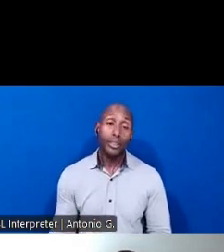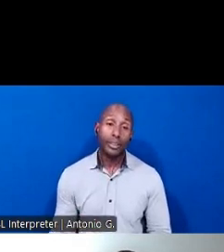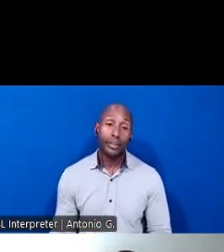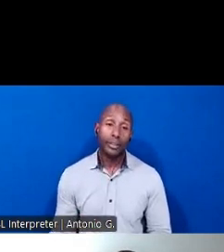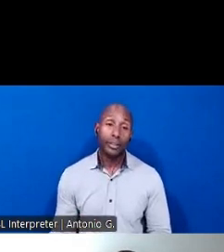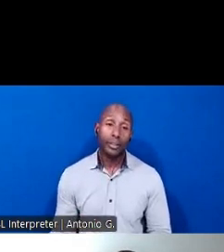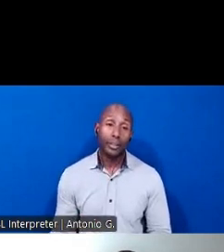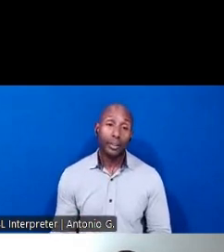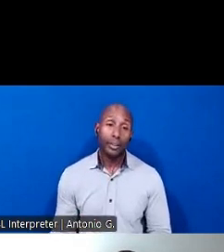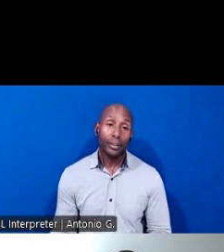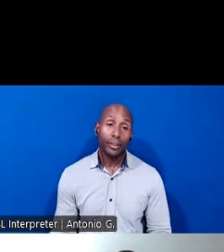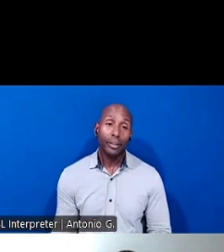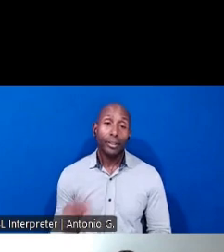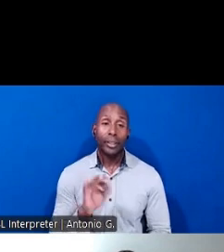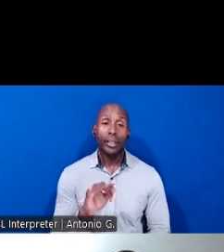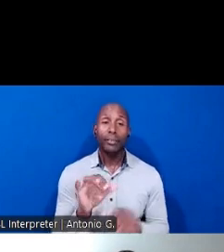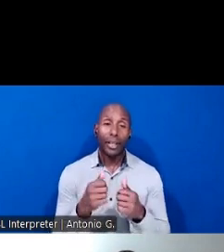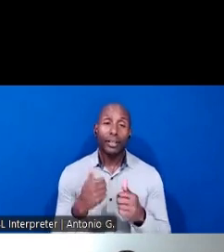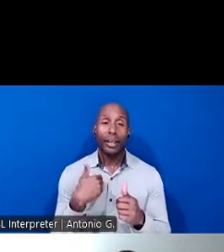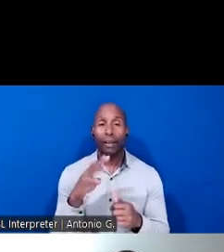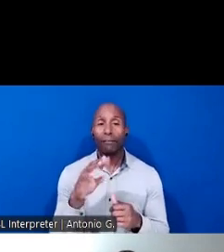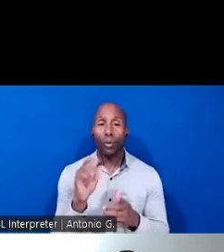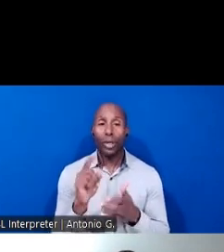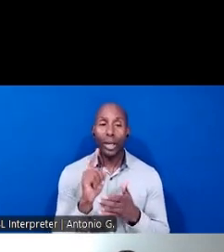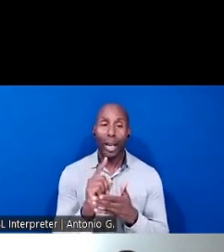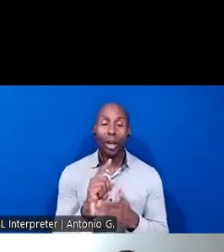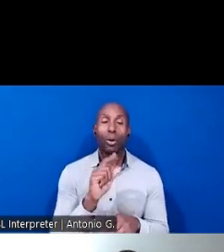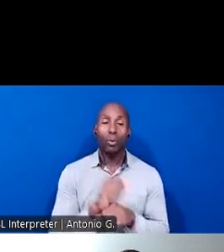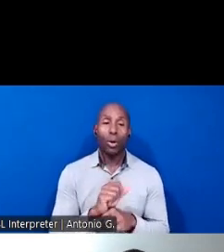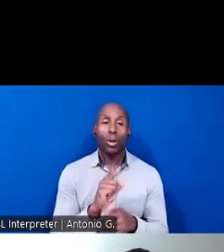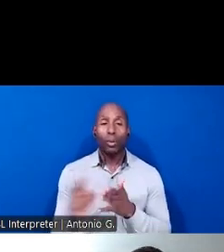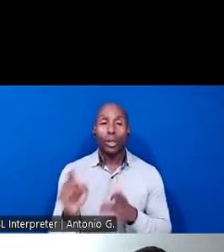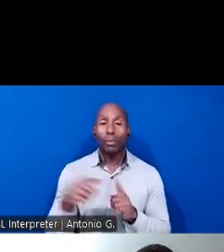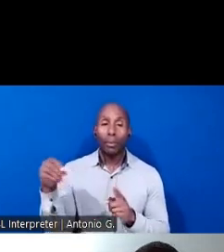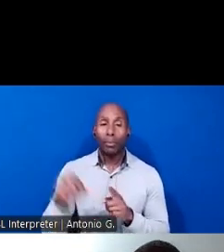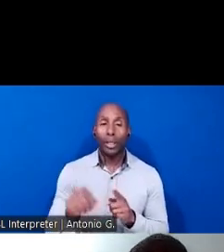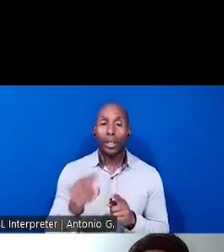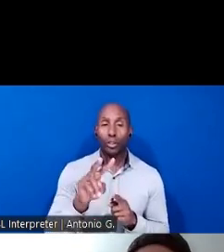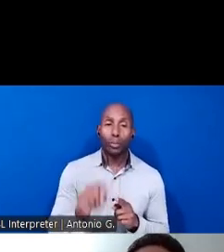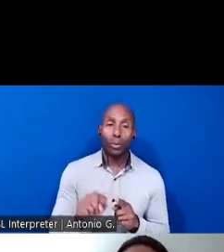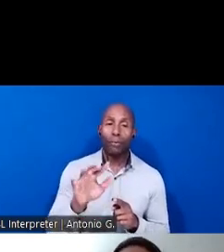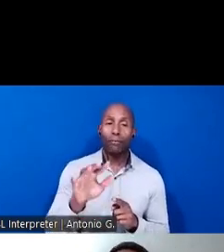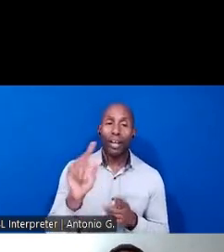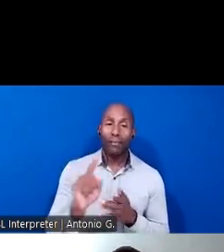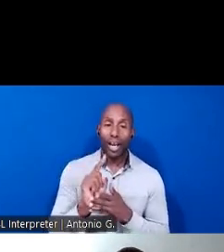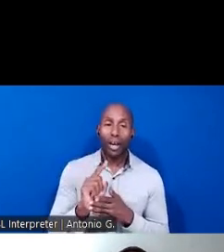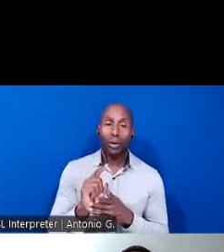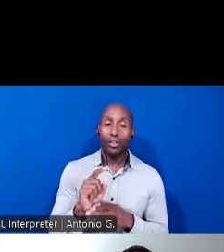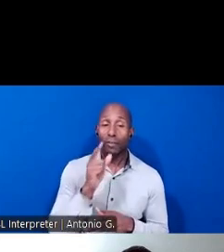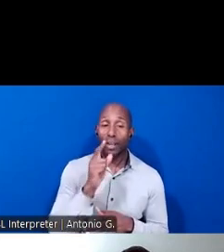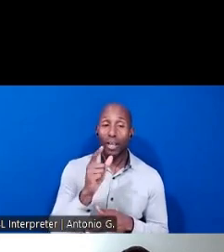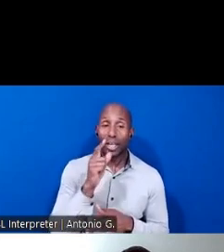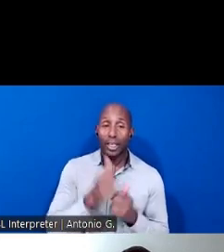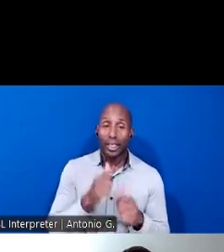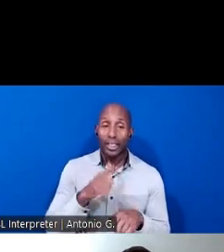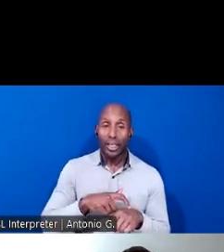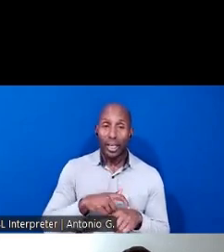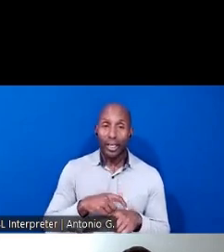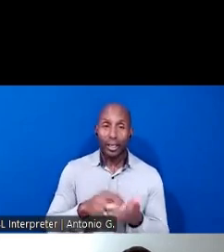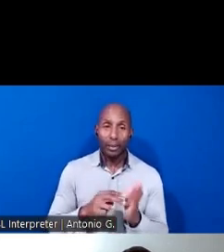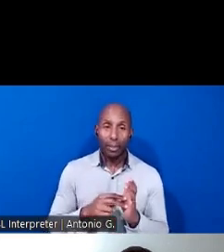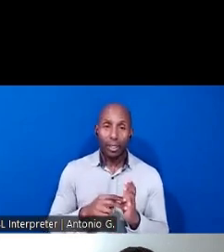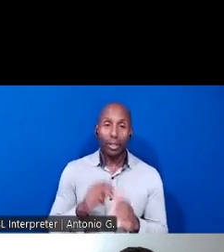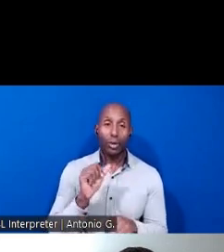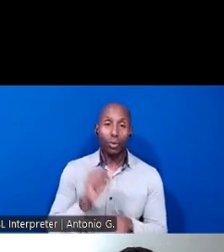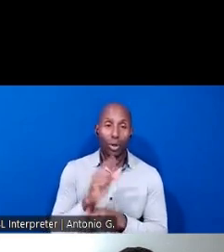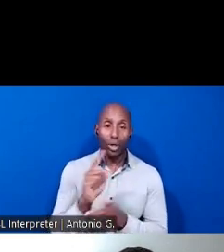each day, so the work hours are 37.5. If the grant funds are covering the 2.5 hours of lunch, then that